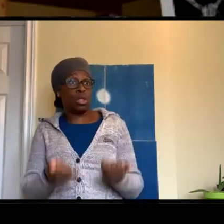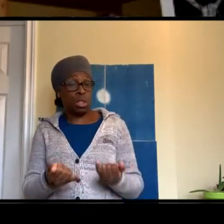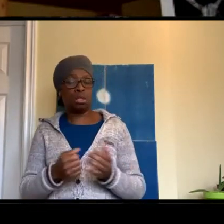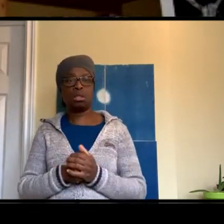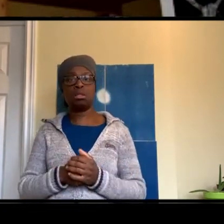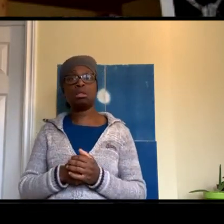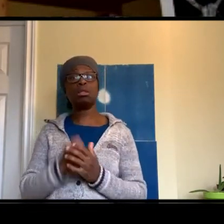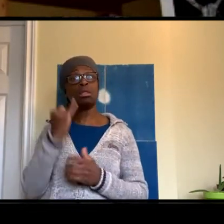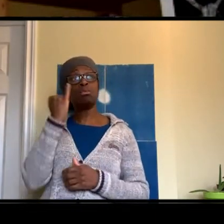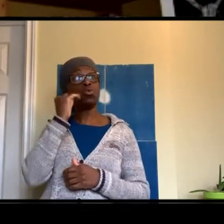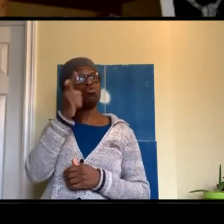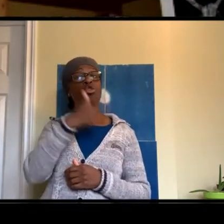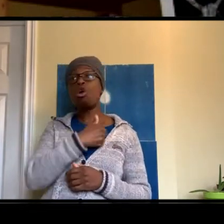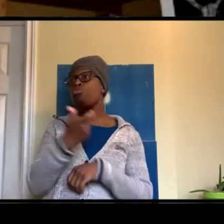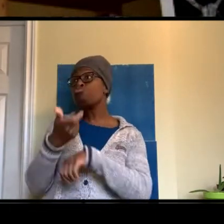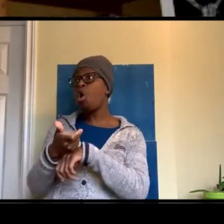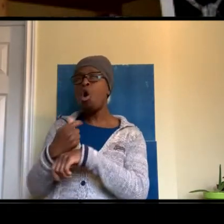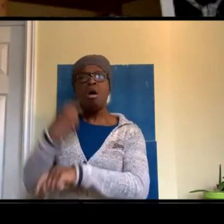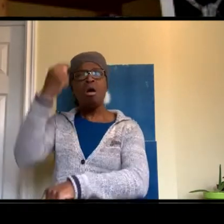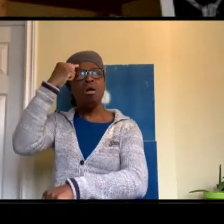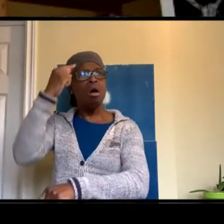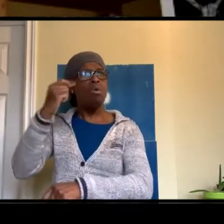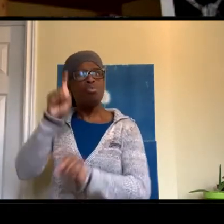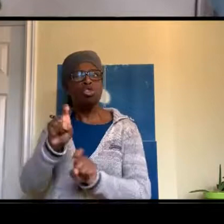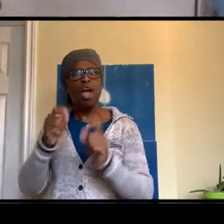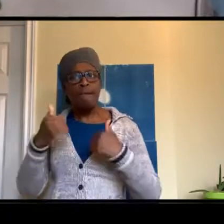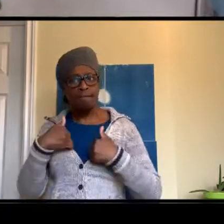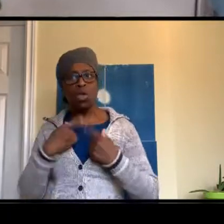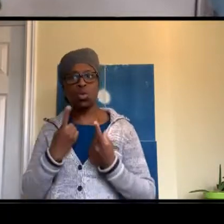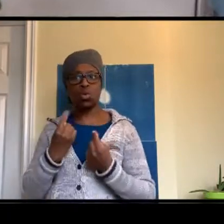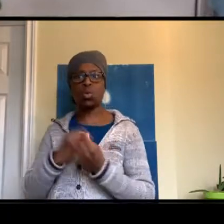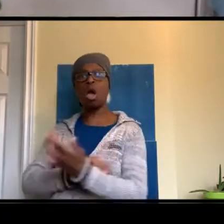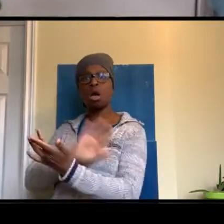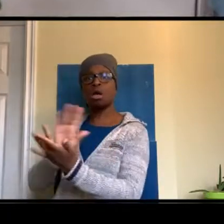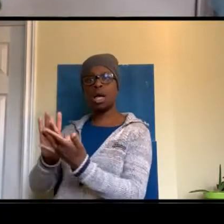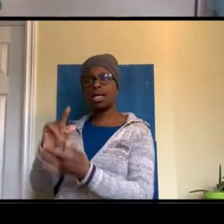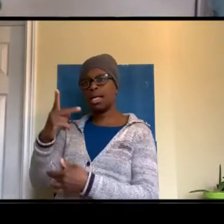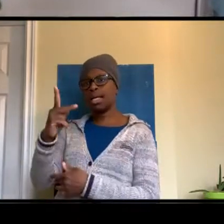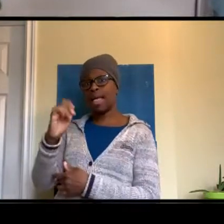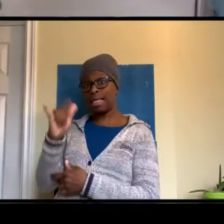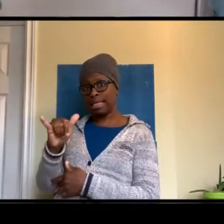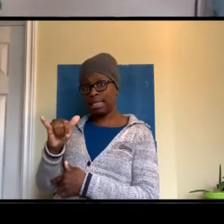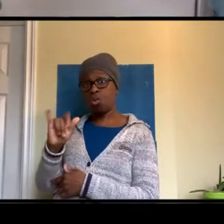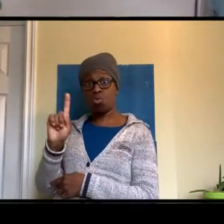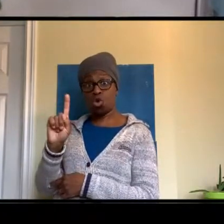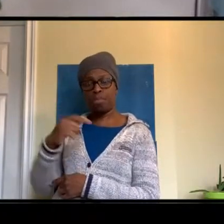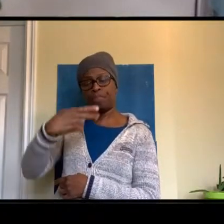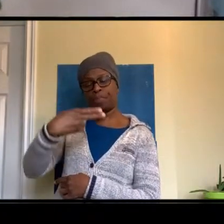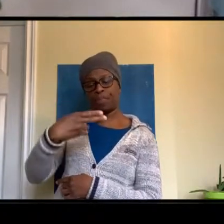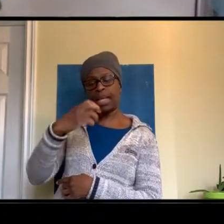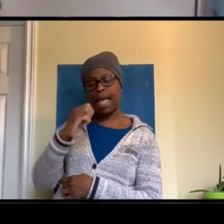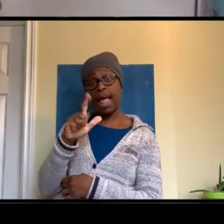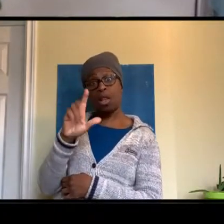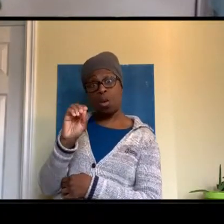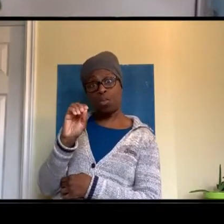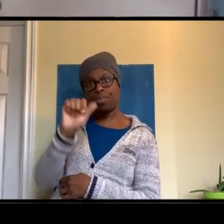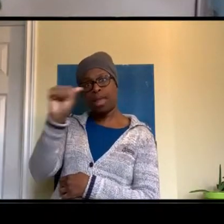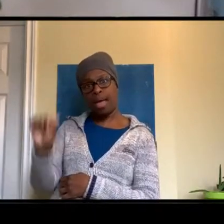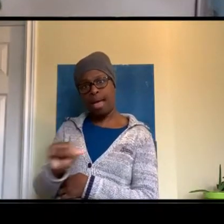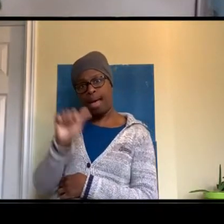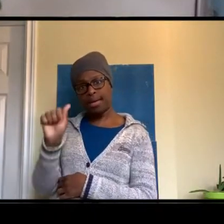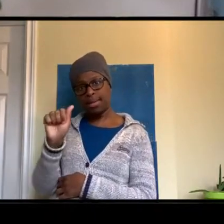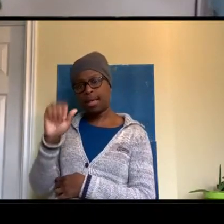to Kelsey at hello@baaff.ca. Yay, Heidi! I'd also like to say a little thank you to